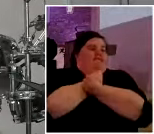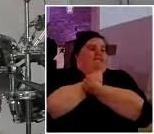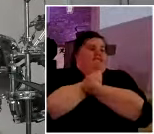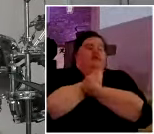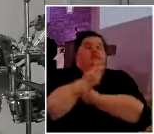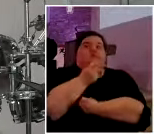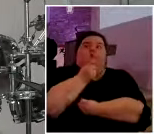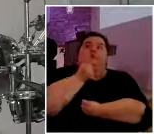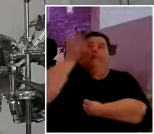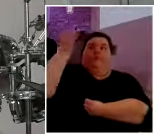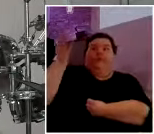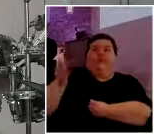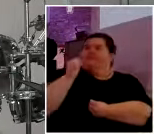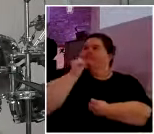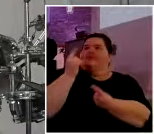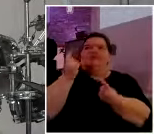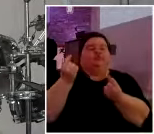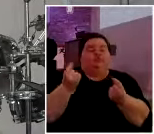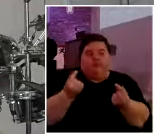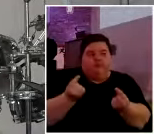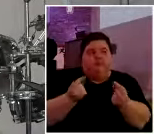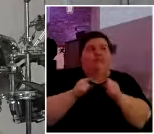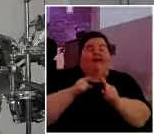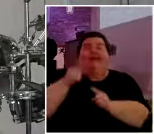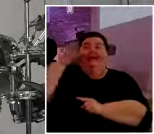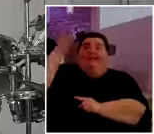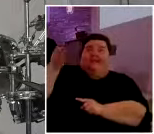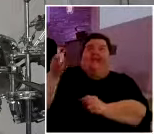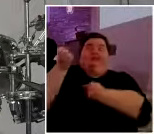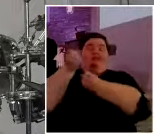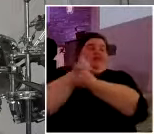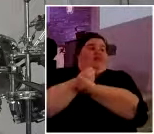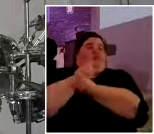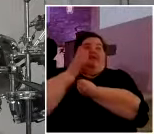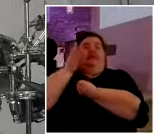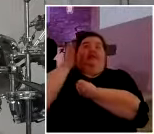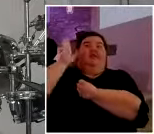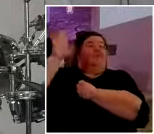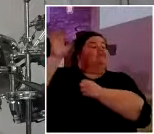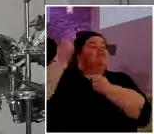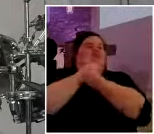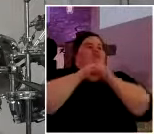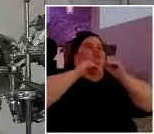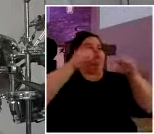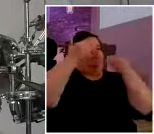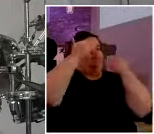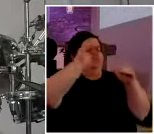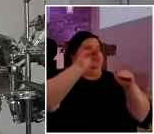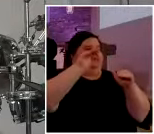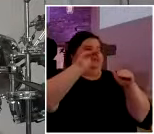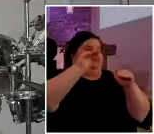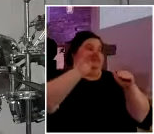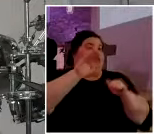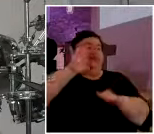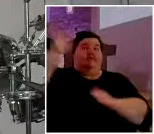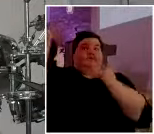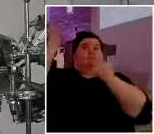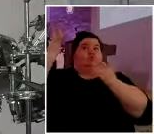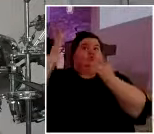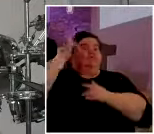does. God is love. His love is unconditional. His mercy is everlasting. And